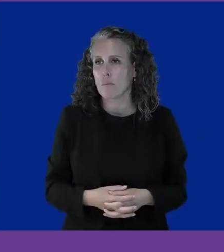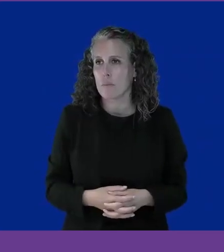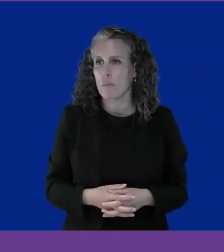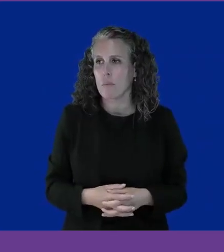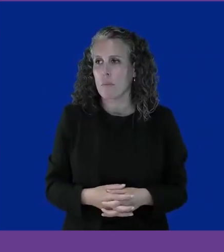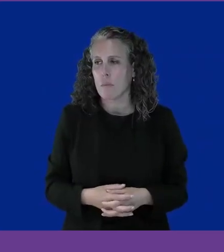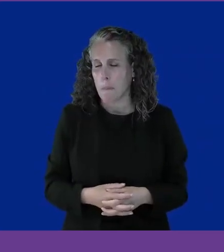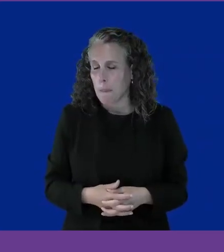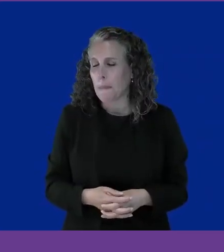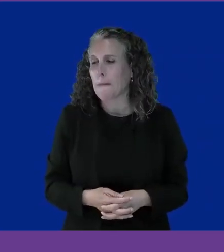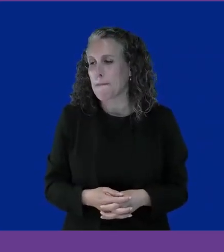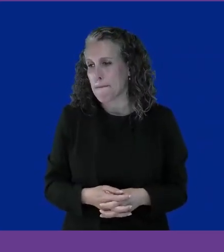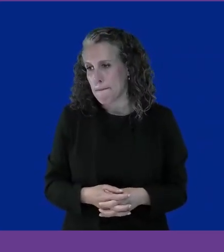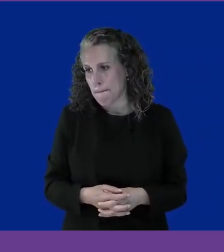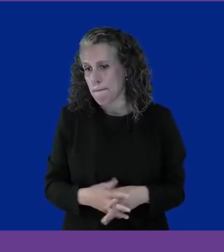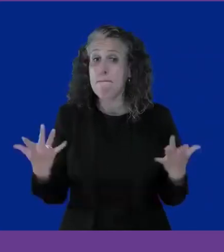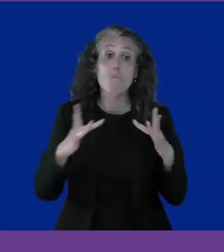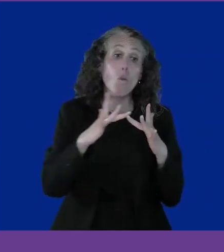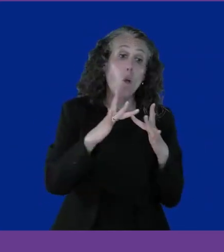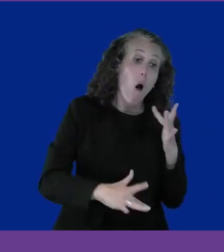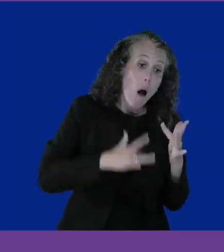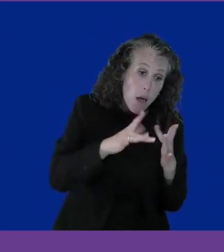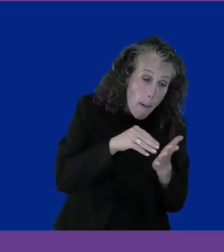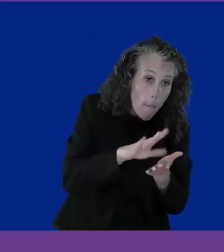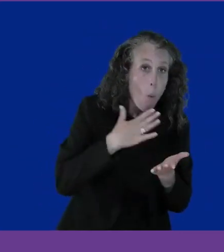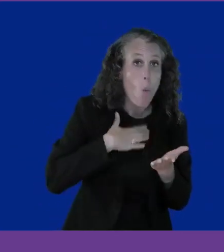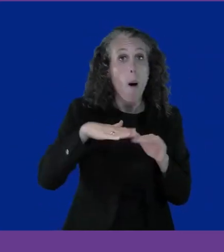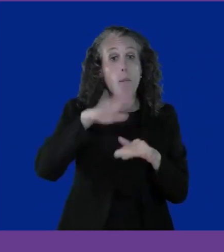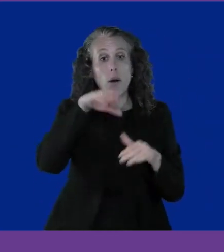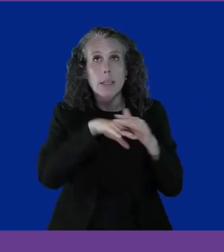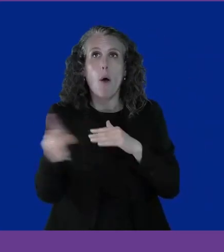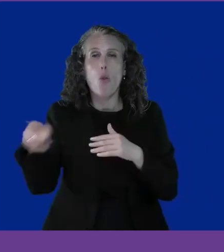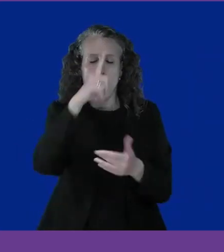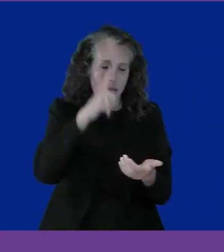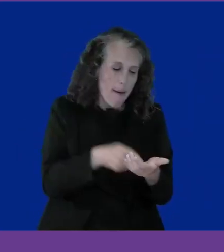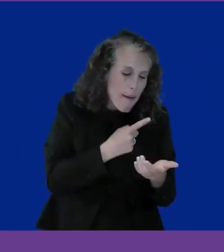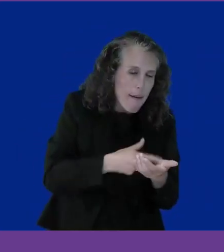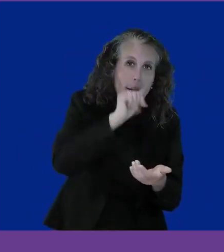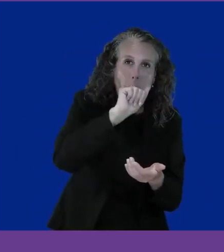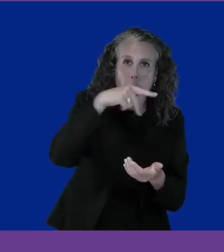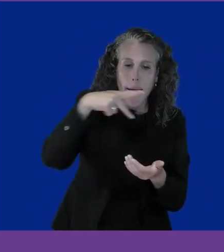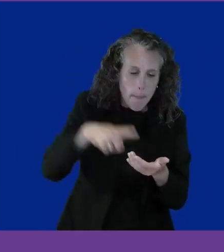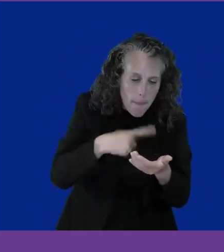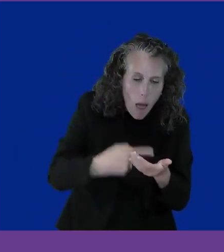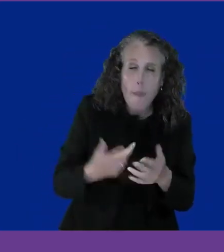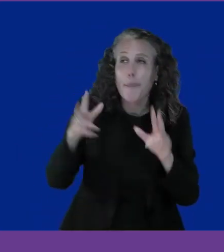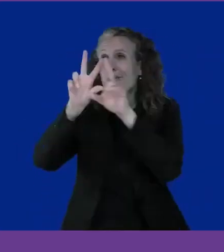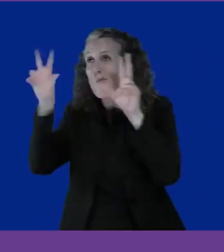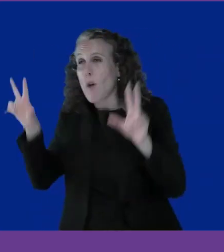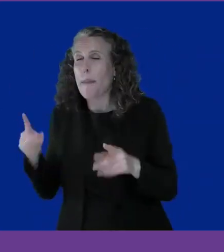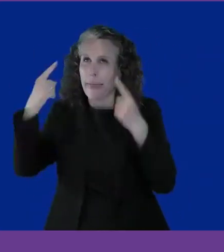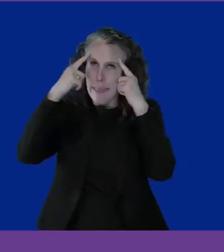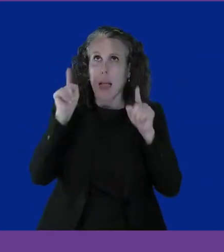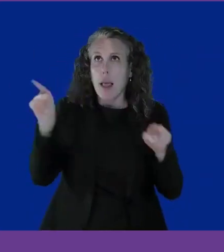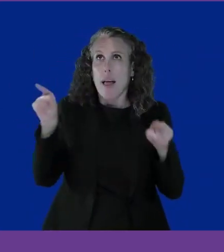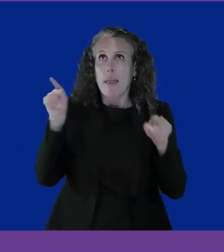online payments and make it more accessible, we often think about apps and websites. But I think we shouldn't forget